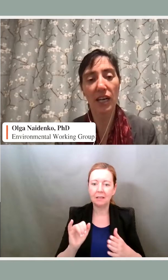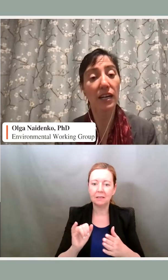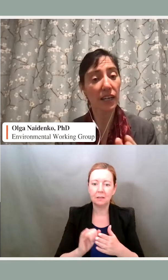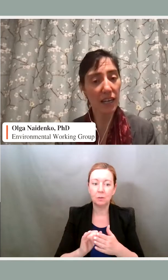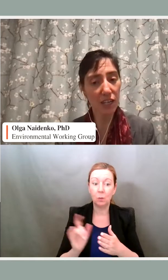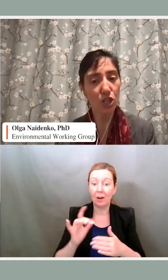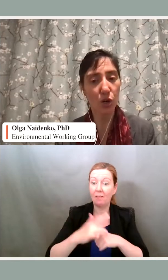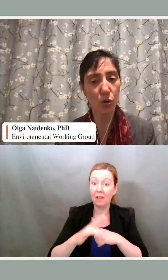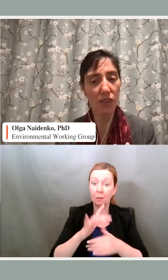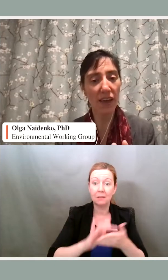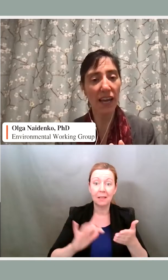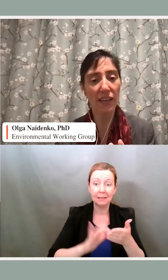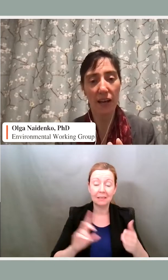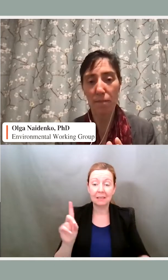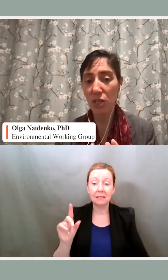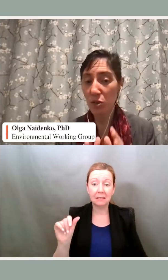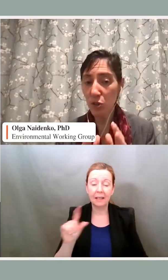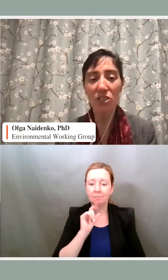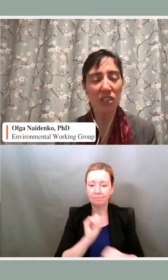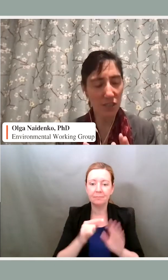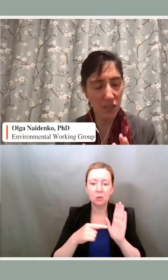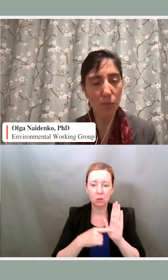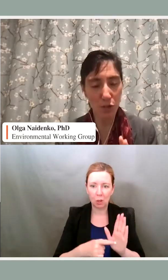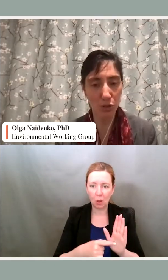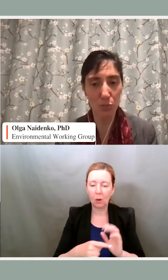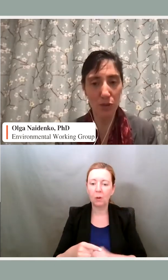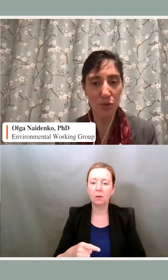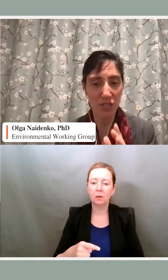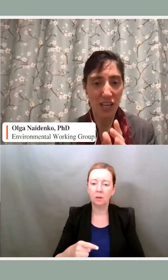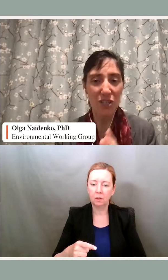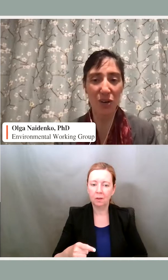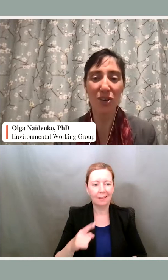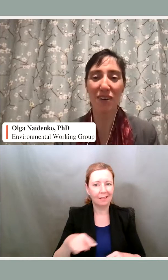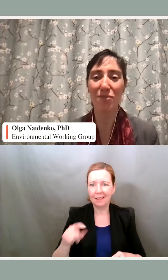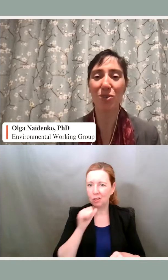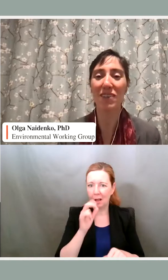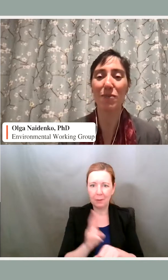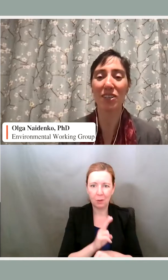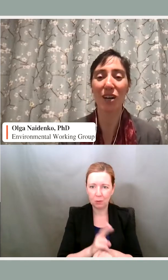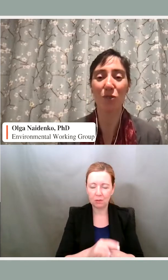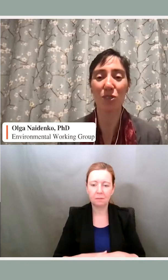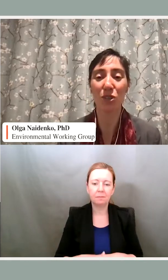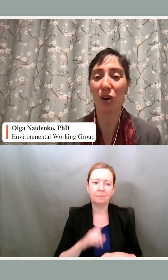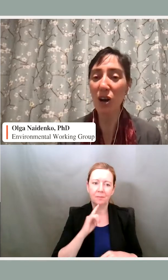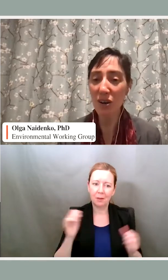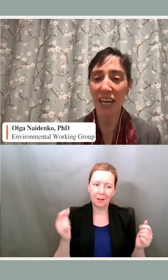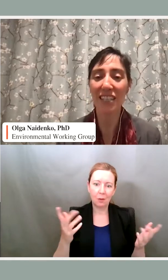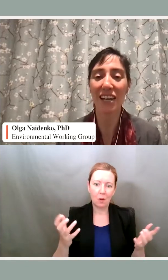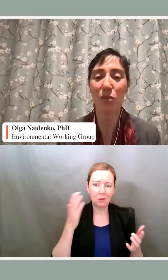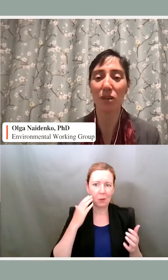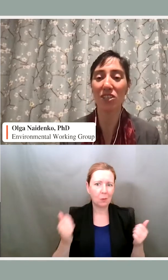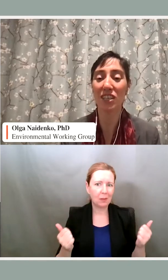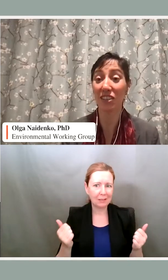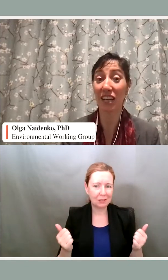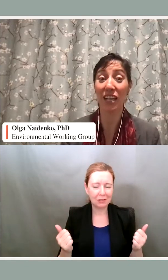data really show that those pesticides simply should not be used. So I'm sure everybody now wants to know, oh,